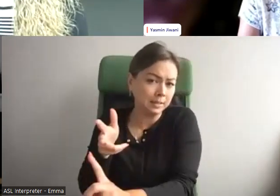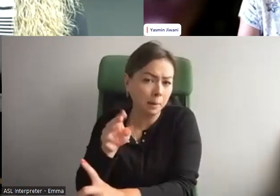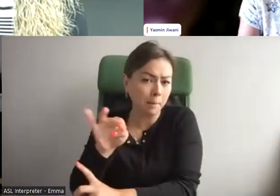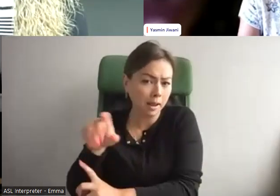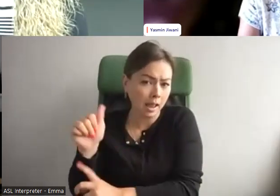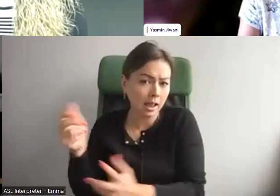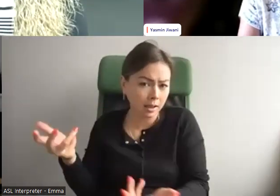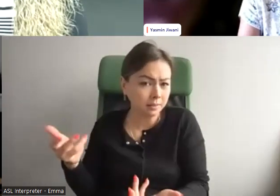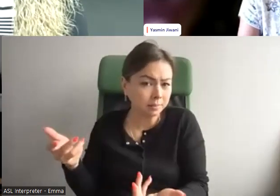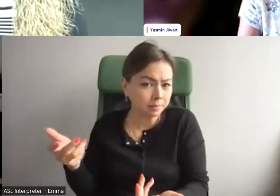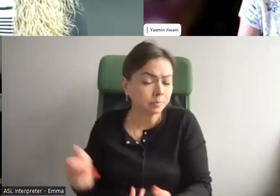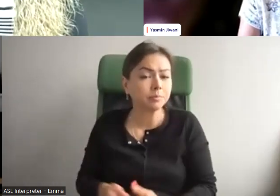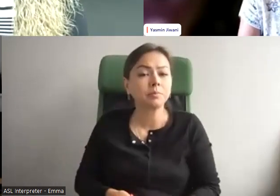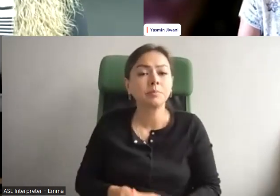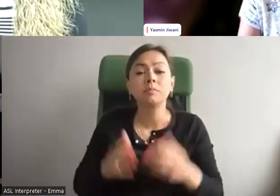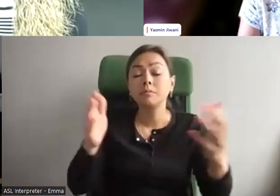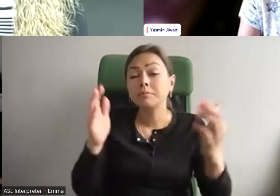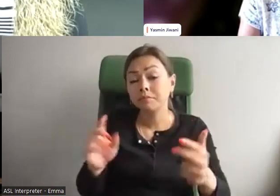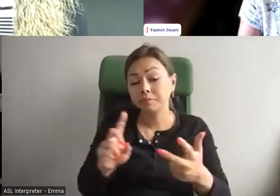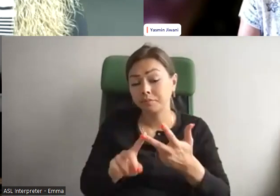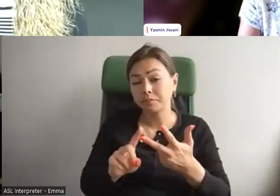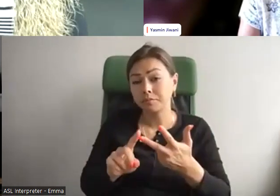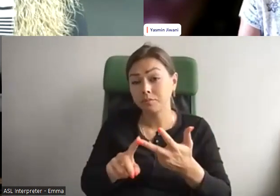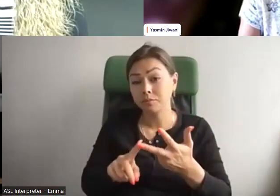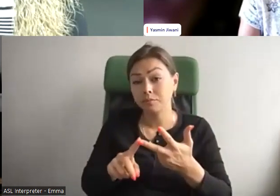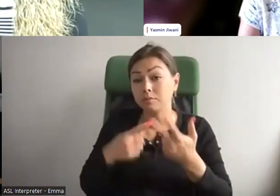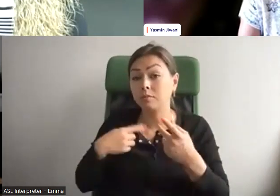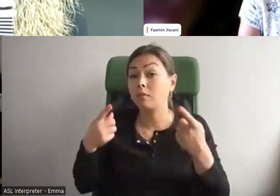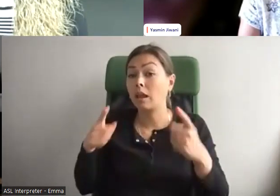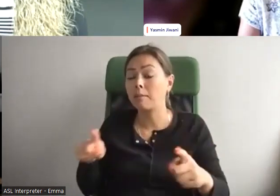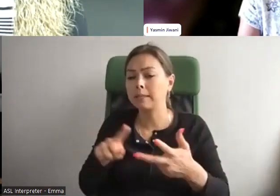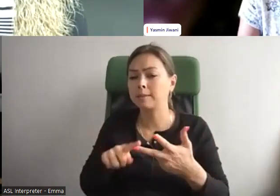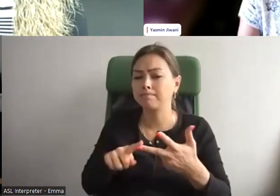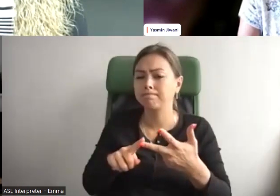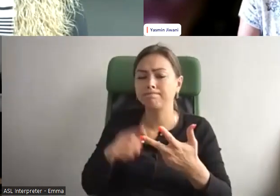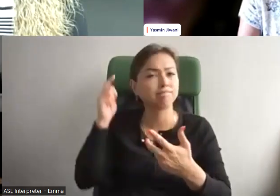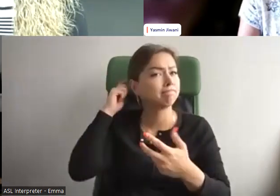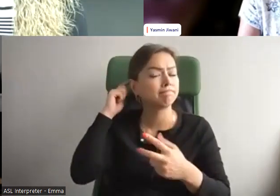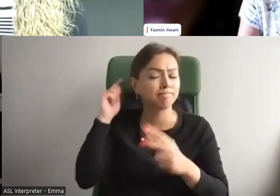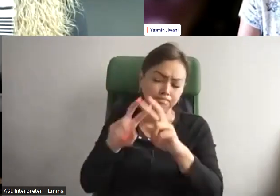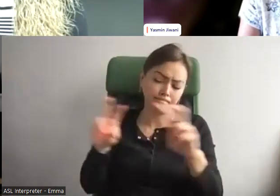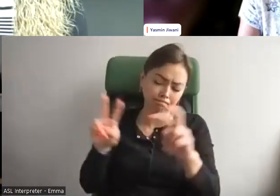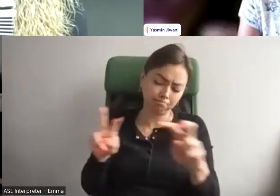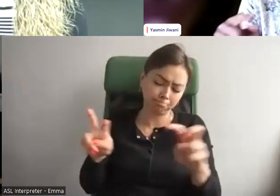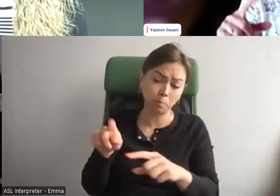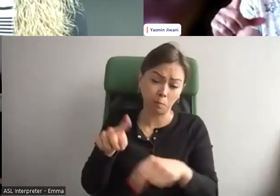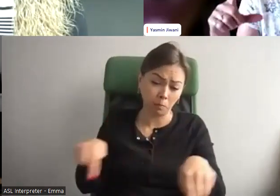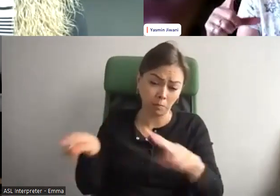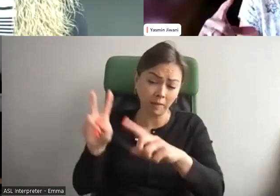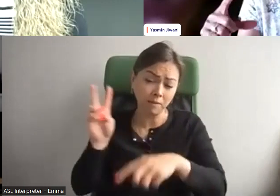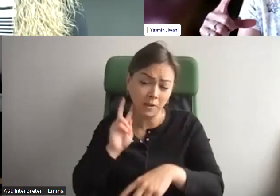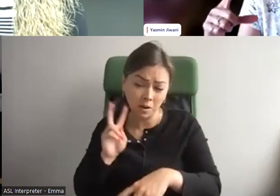third thing that happens is the fact is, are they worthy victims? So if you have